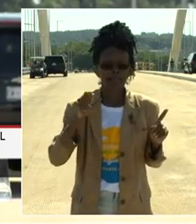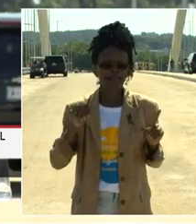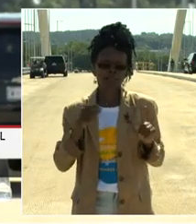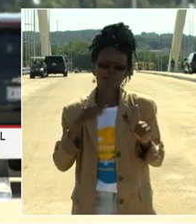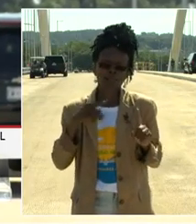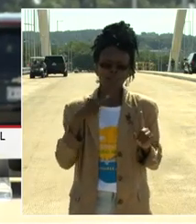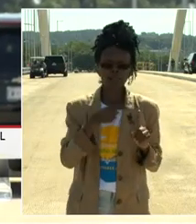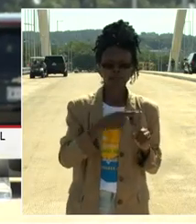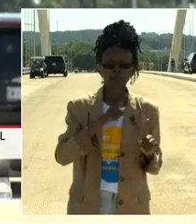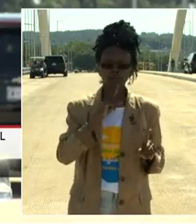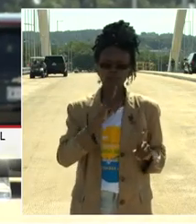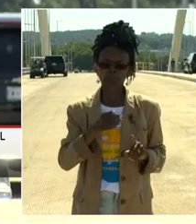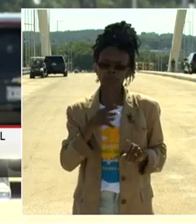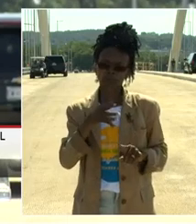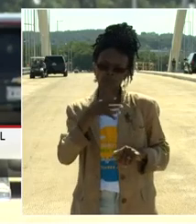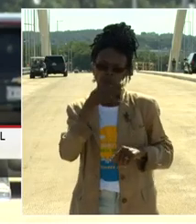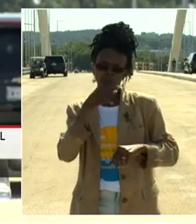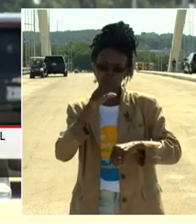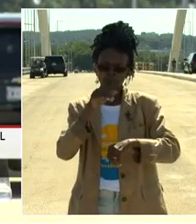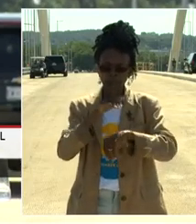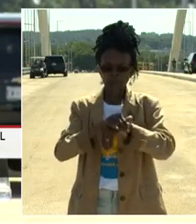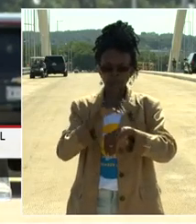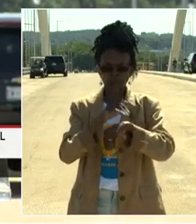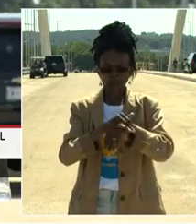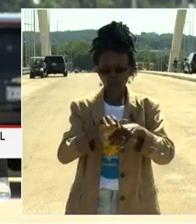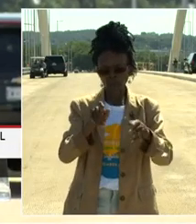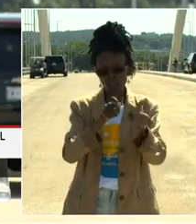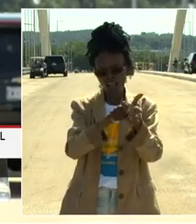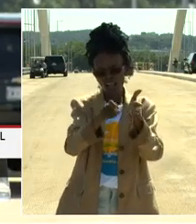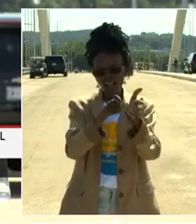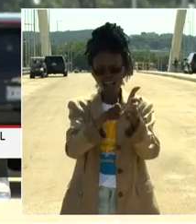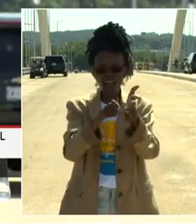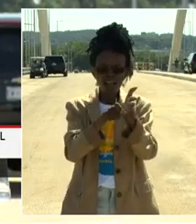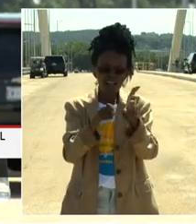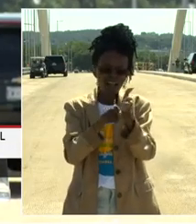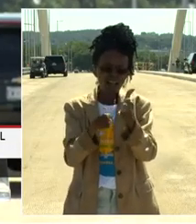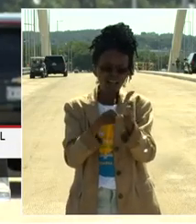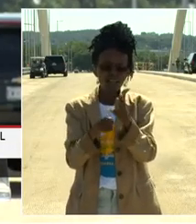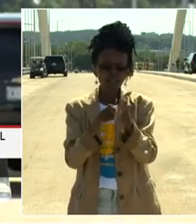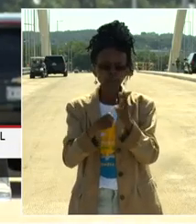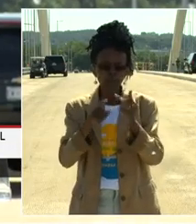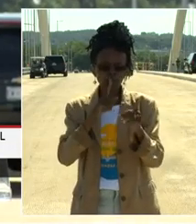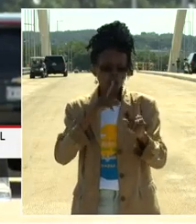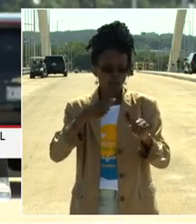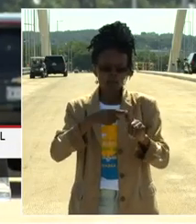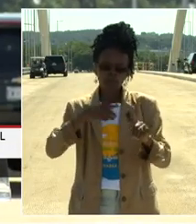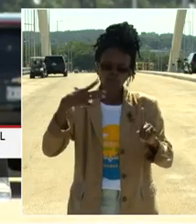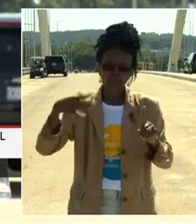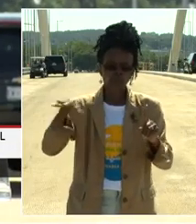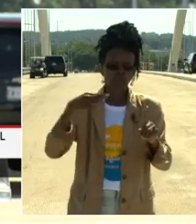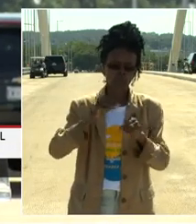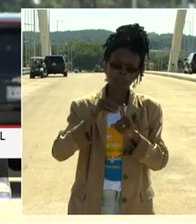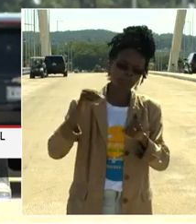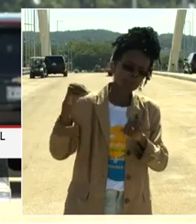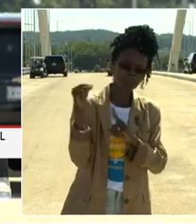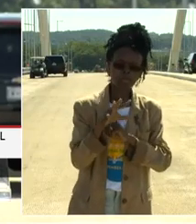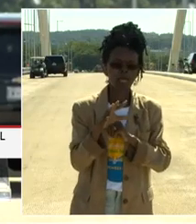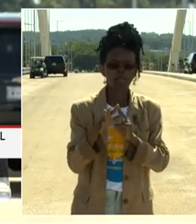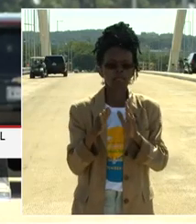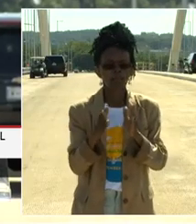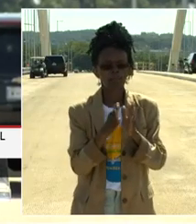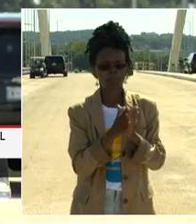the written and the spoken word to shine a light on American brutality and on